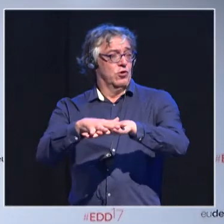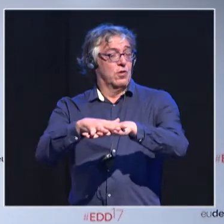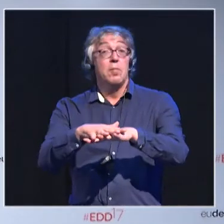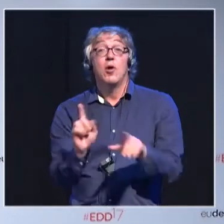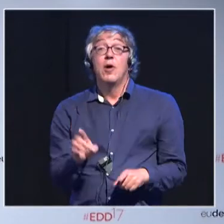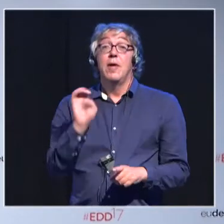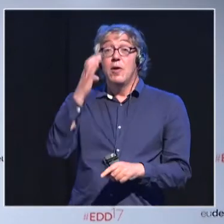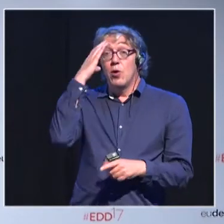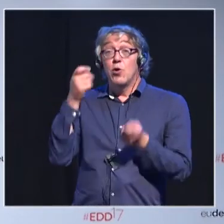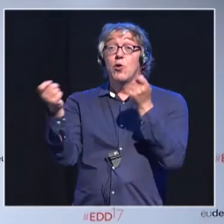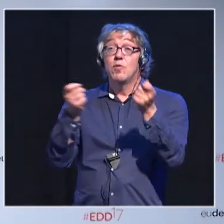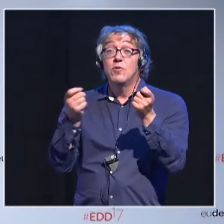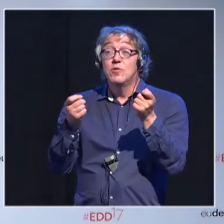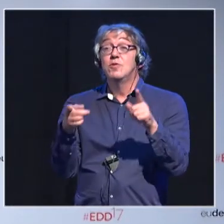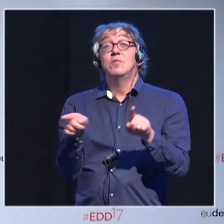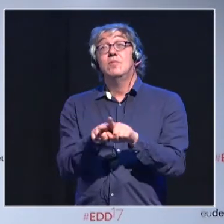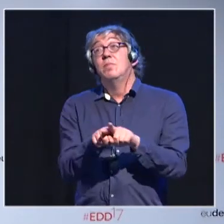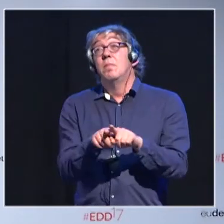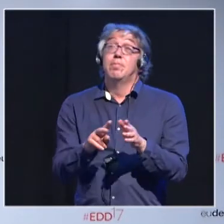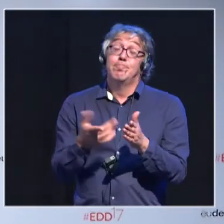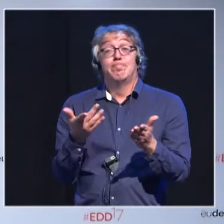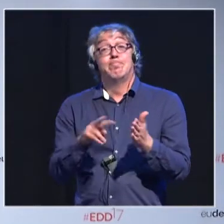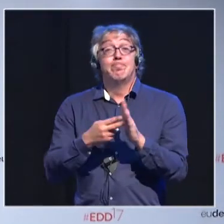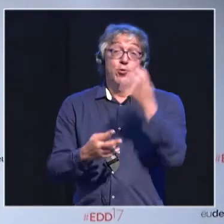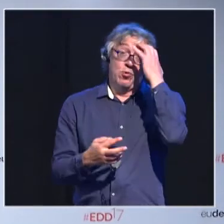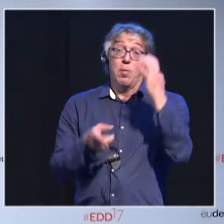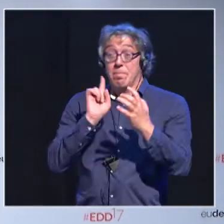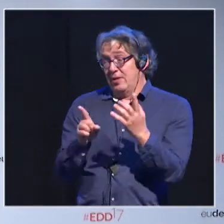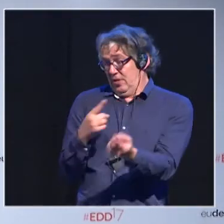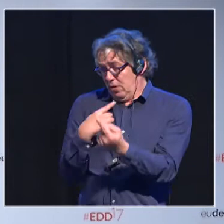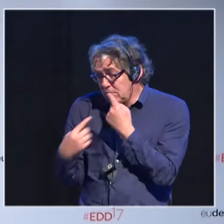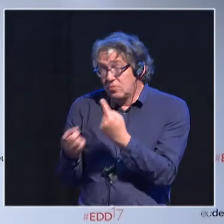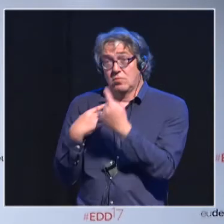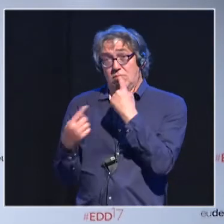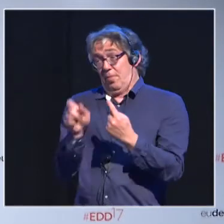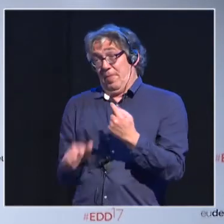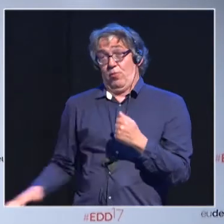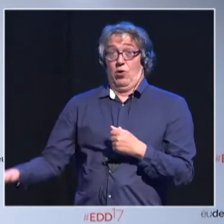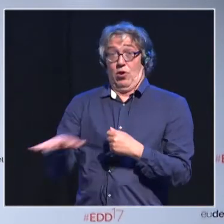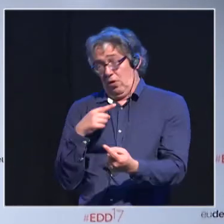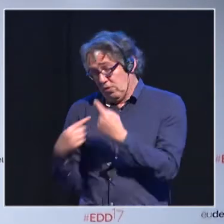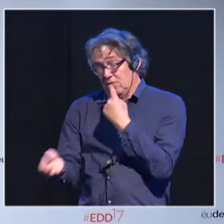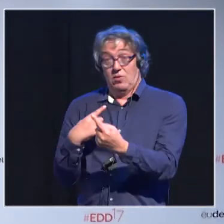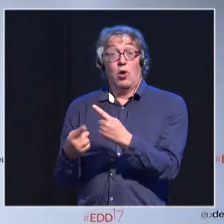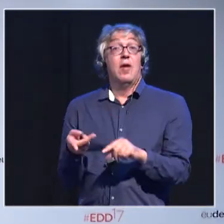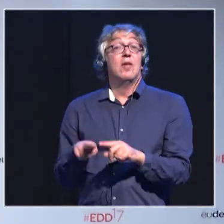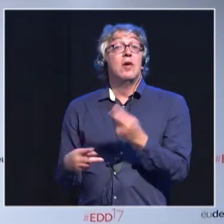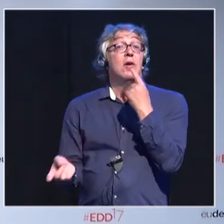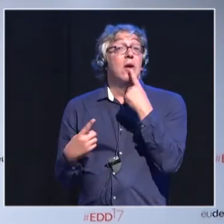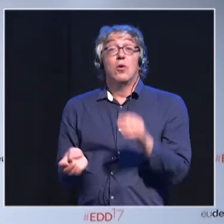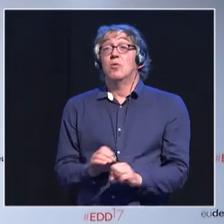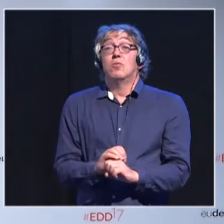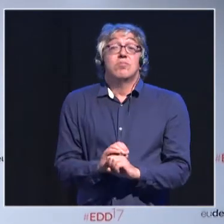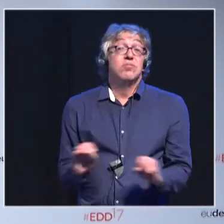means a dialogue between the governments and the citizens. Otherwise,